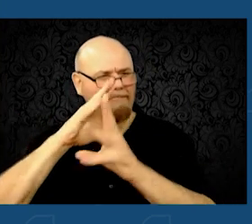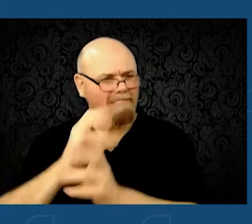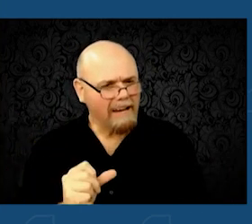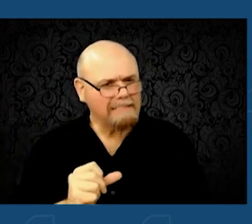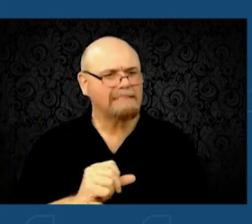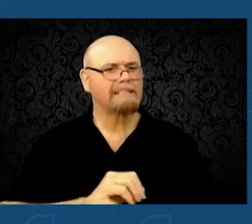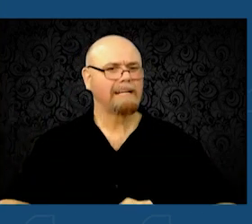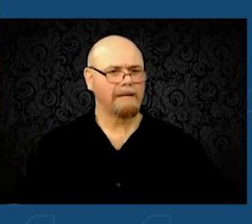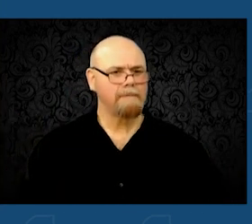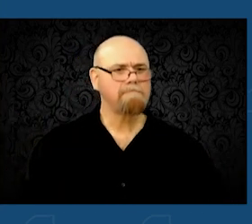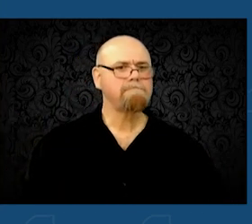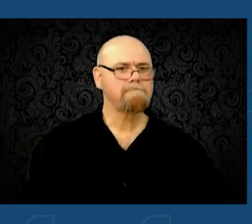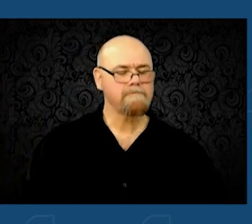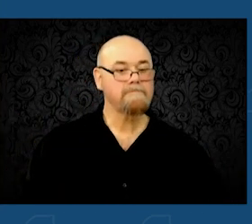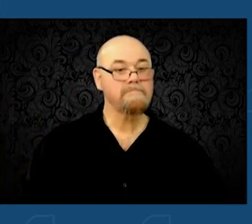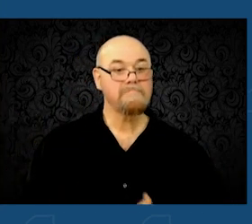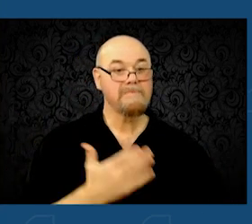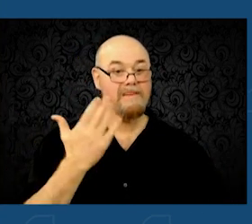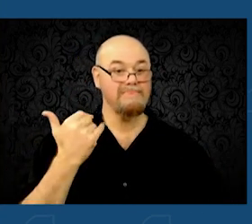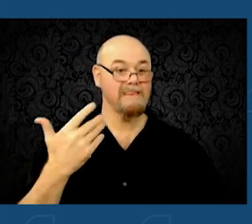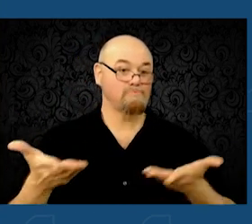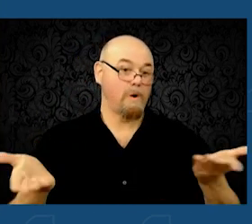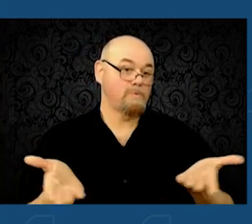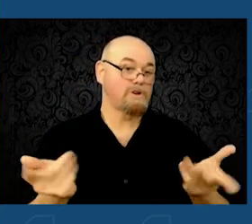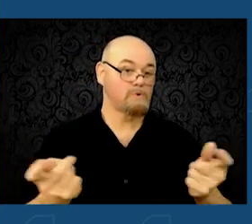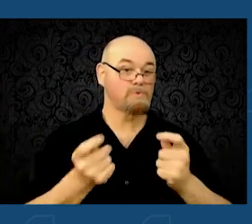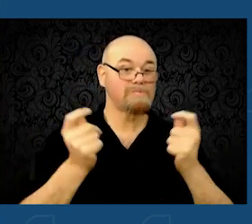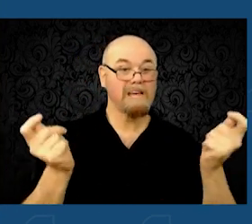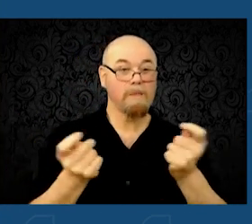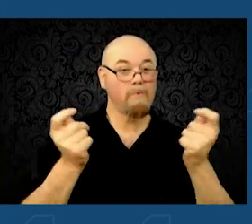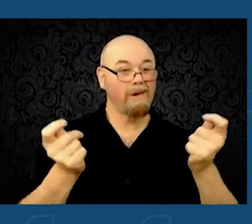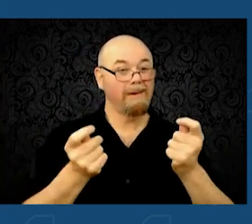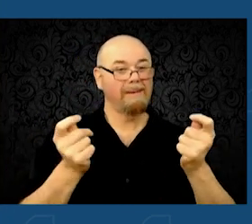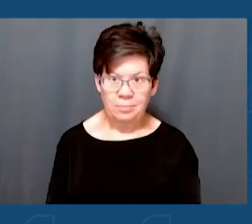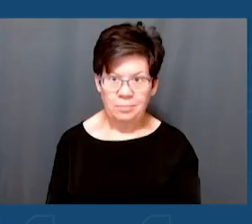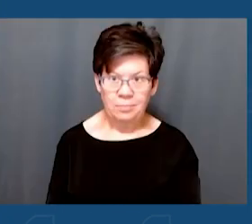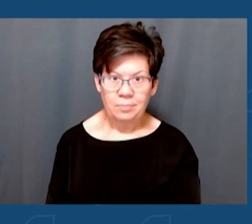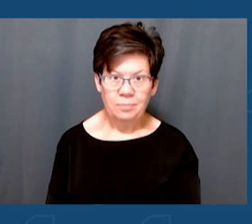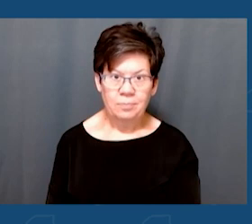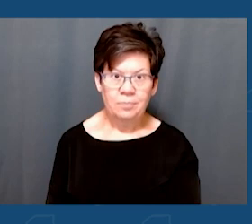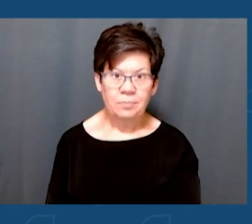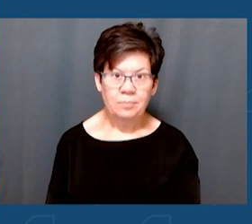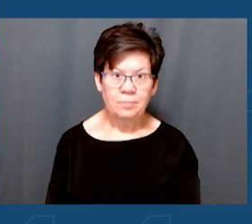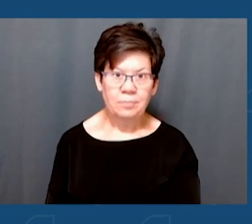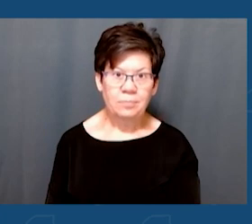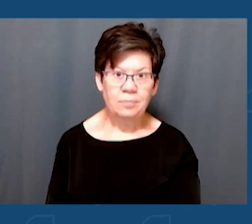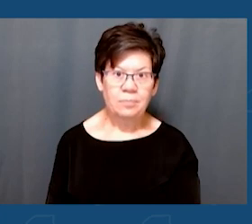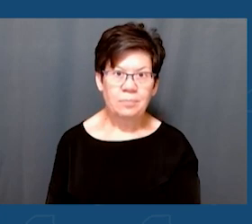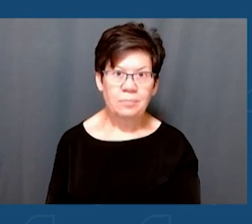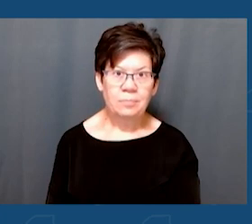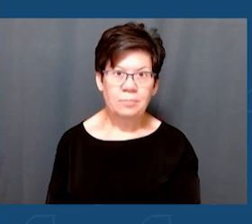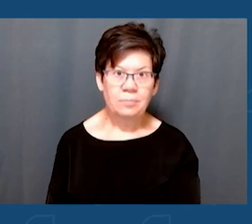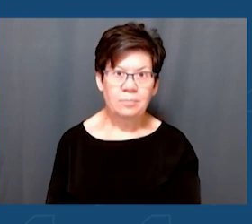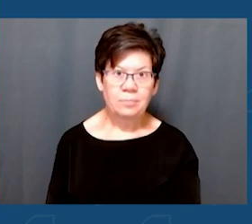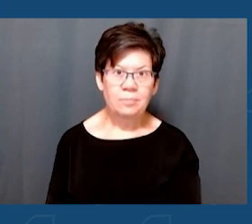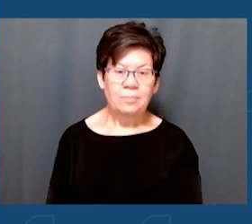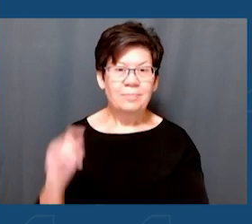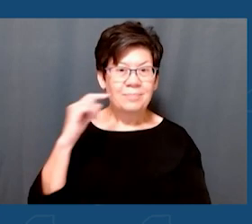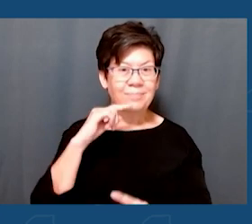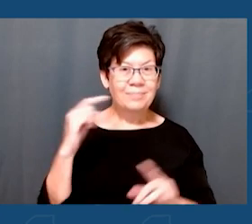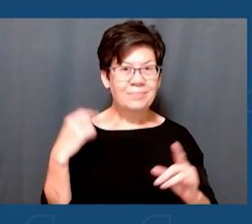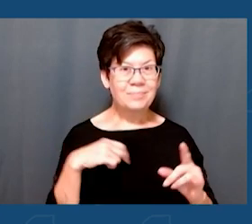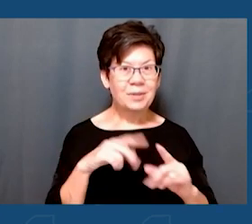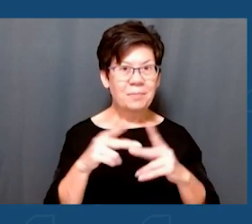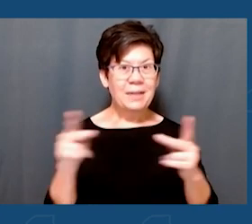And that's what we're here to celebrate. A gathering place for people from many different backgrounds who want to learn about